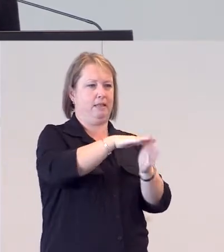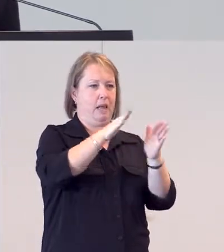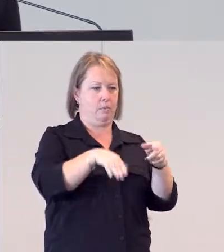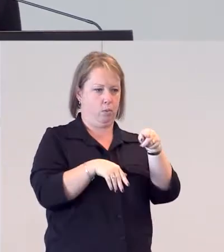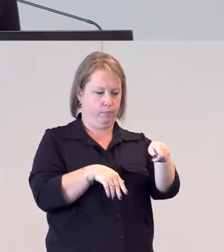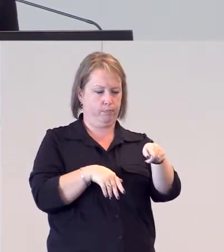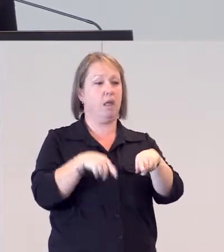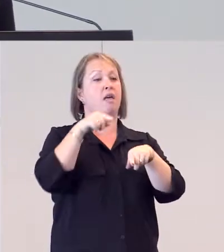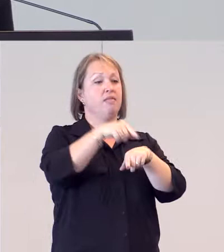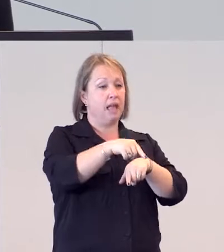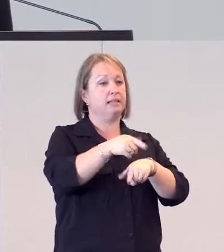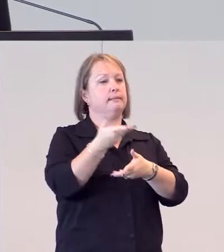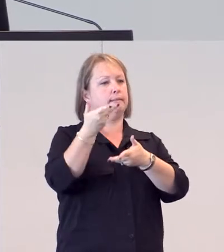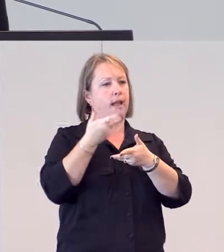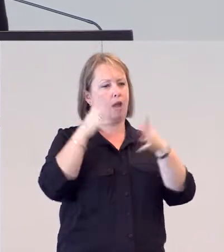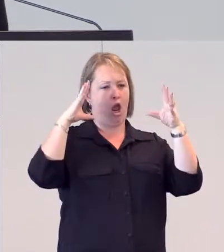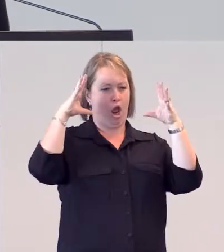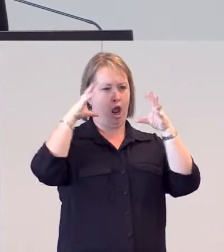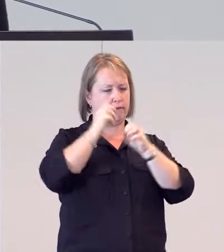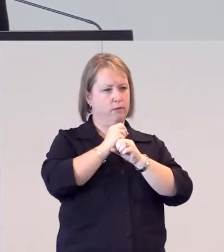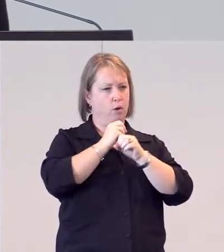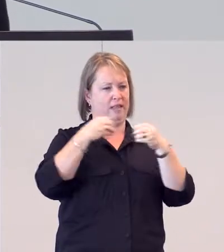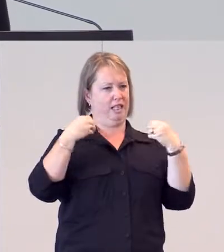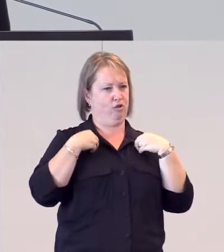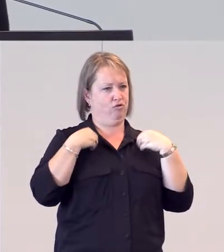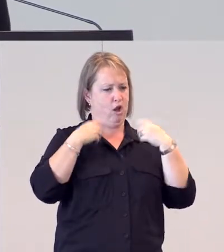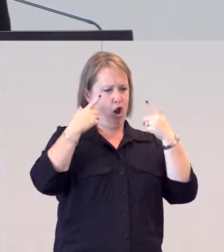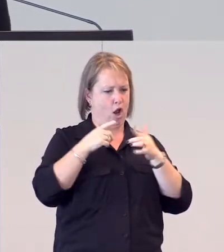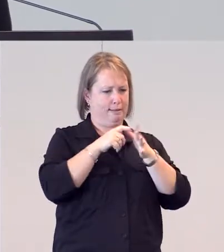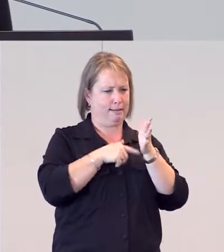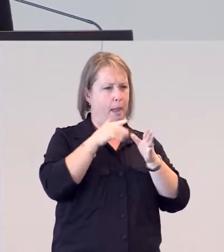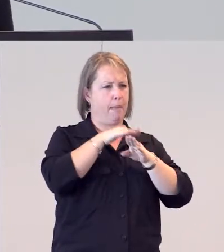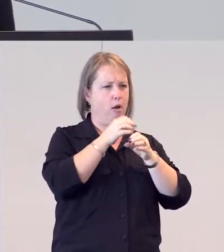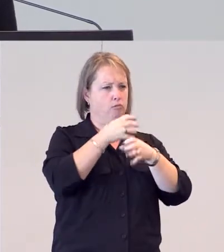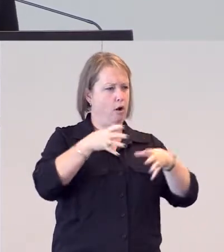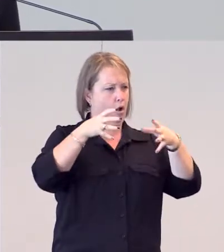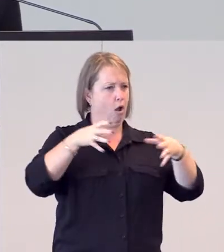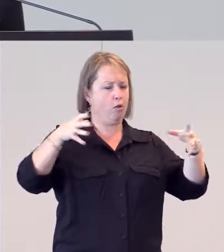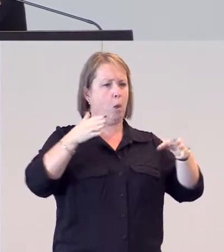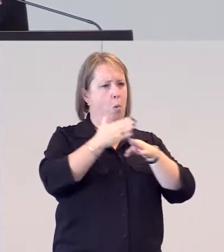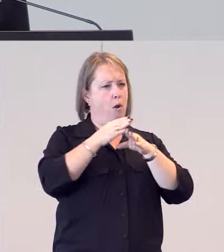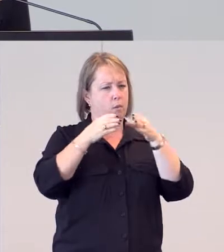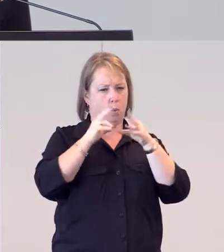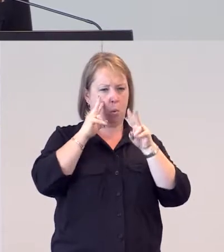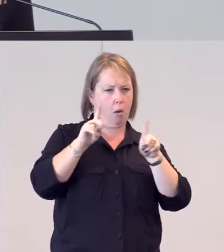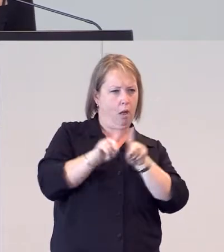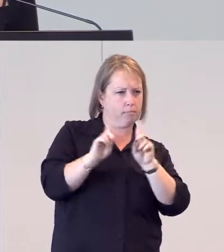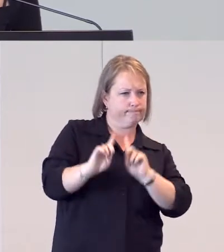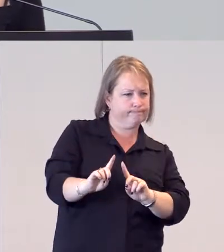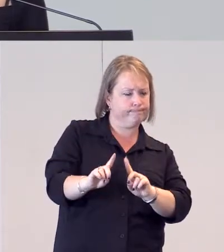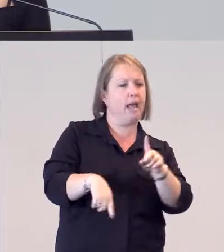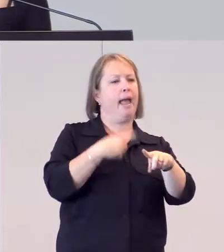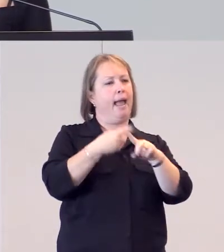that provided an overview of the industry, a lot of data around the growth in the industry, what the workforce is looking like, and then